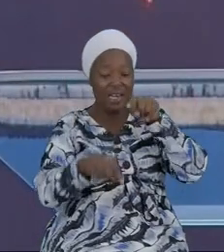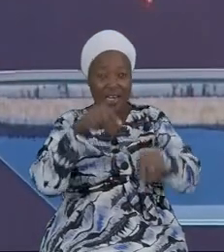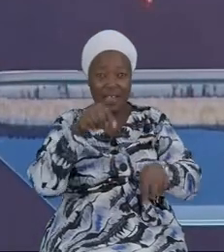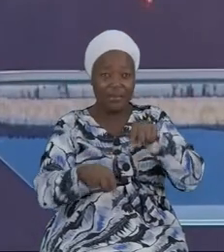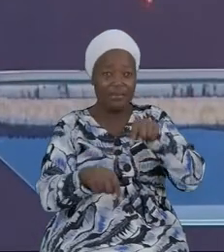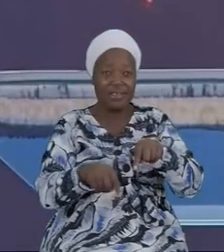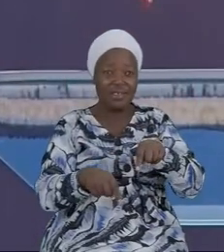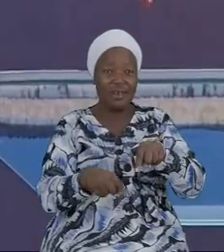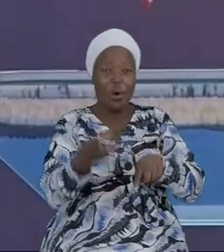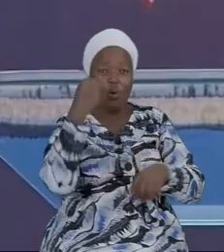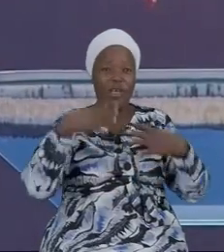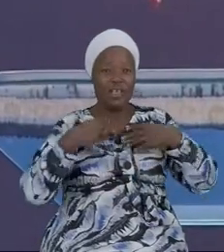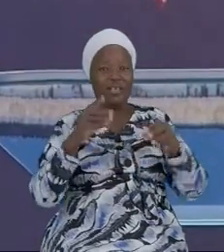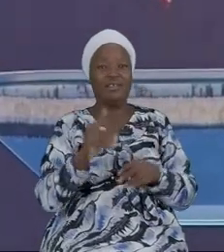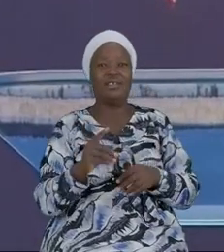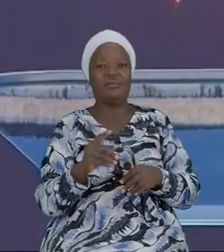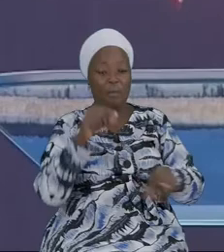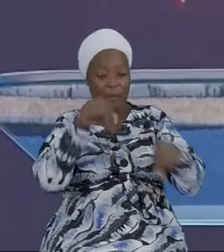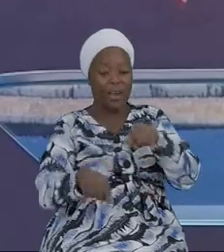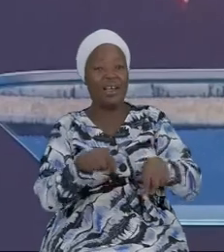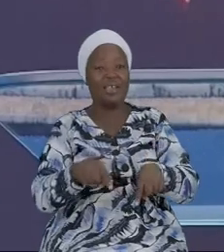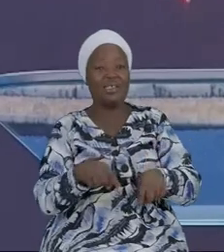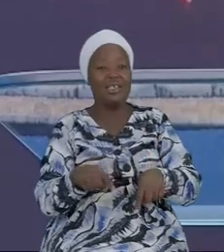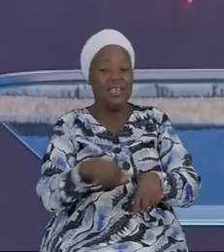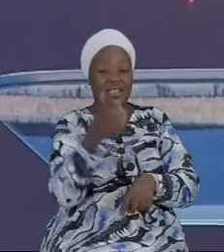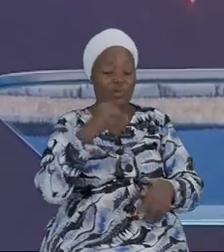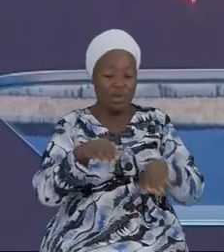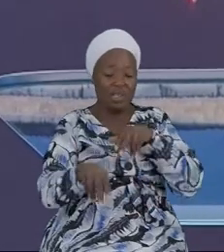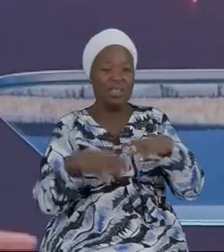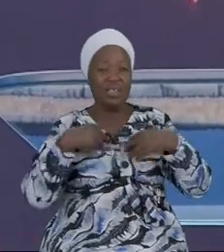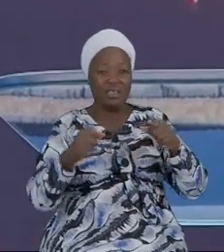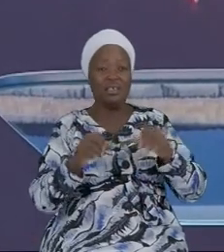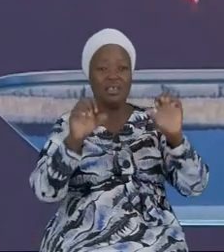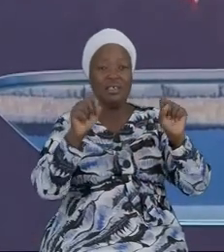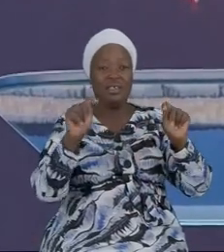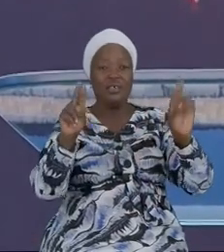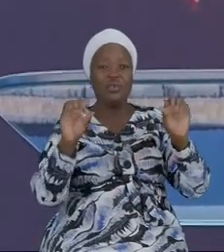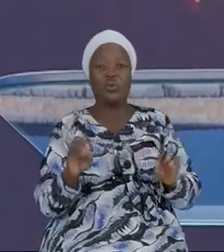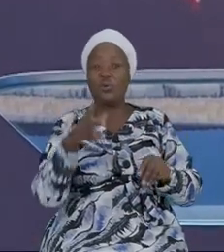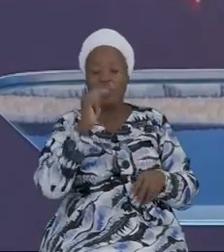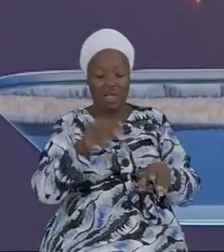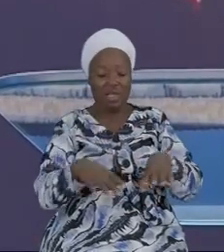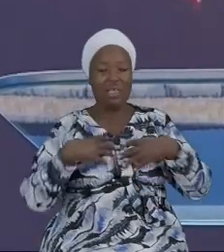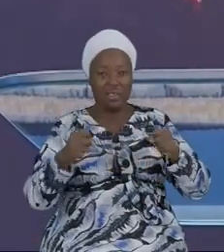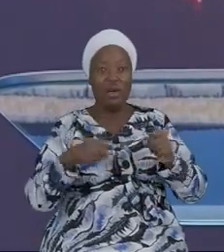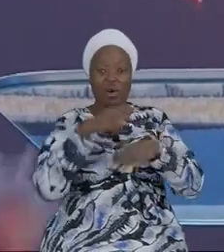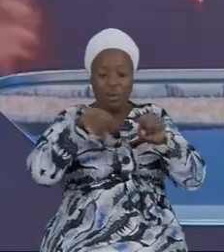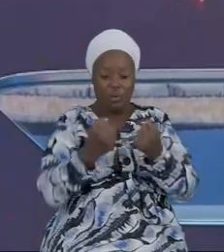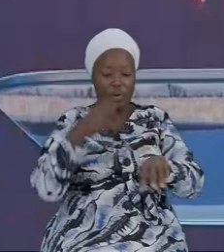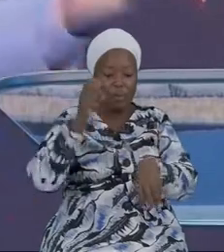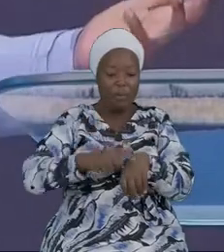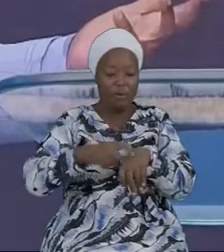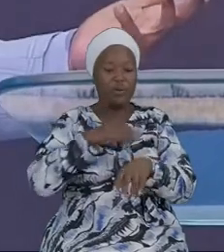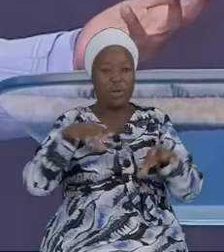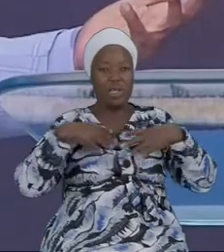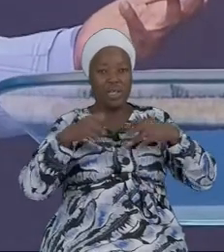lame were healed. Paralyzed, they were healed. Stroke, they were healed. Arthritis, they were healed. Broken bones, they were